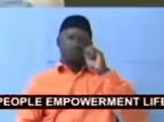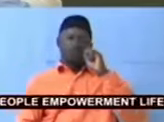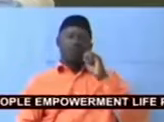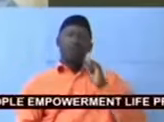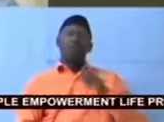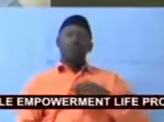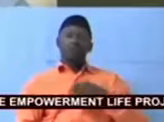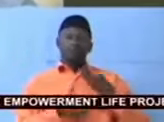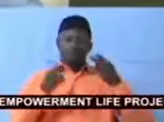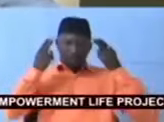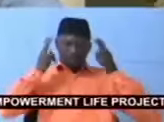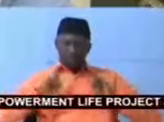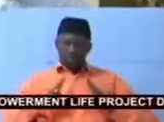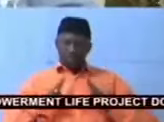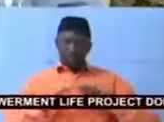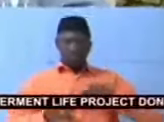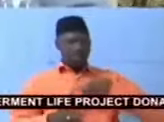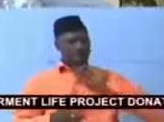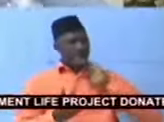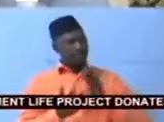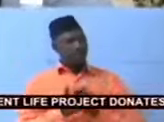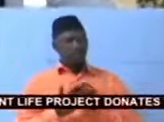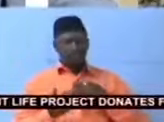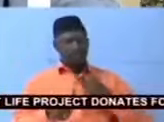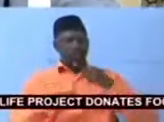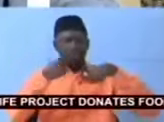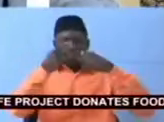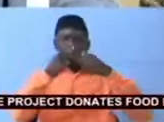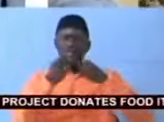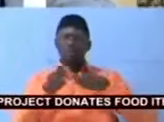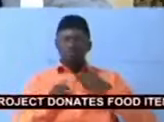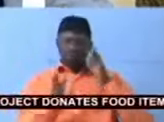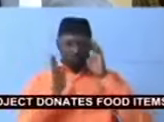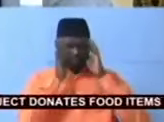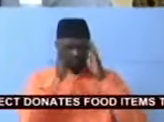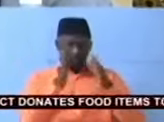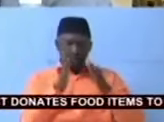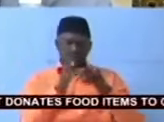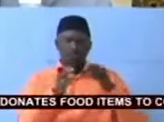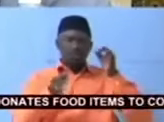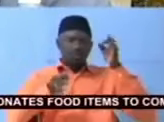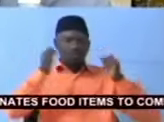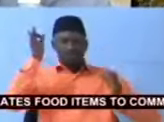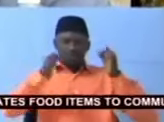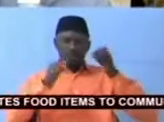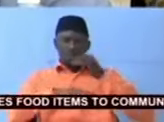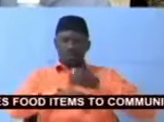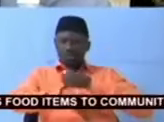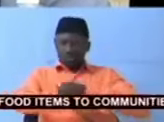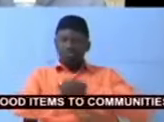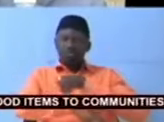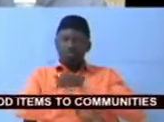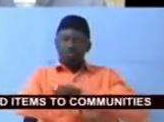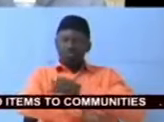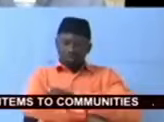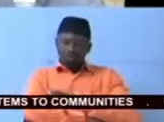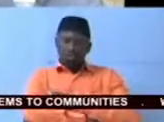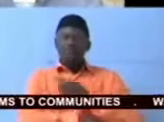our focus on the justice sector institutions. If that is the case and you're ready with this morning's